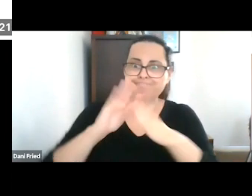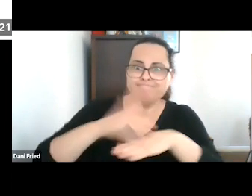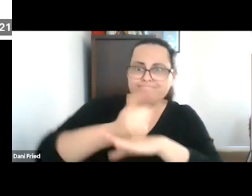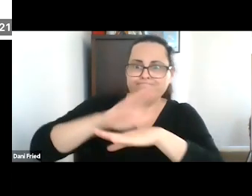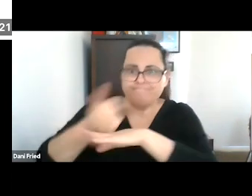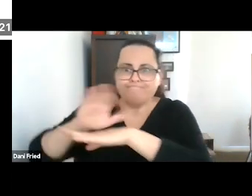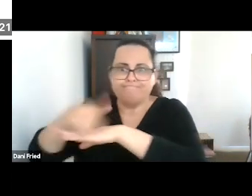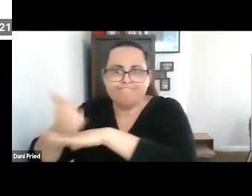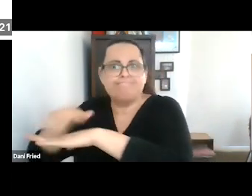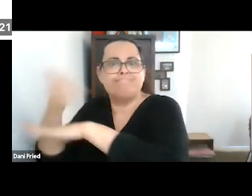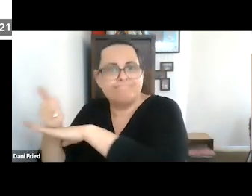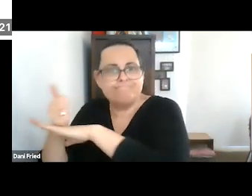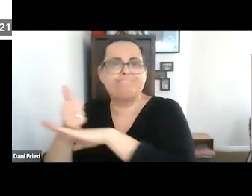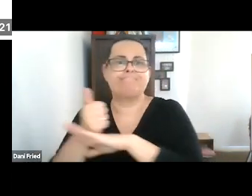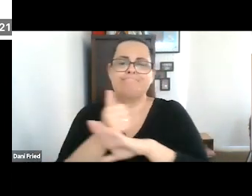working at